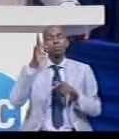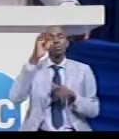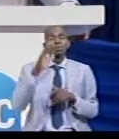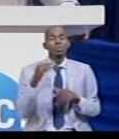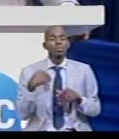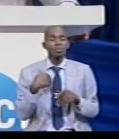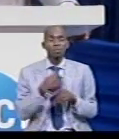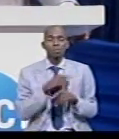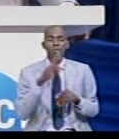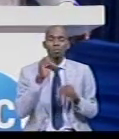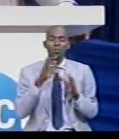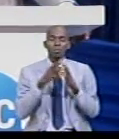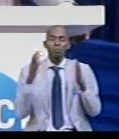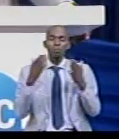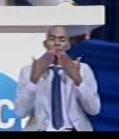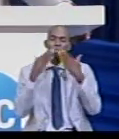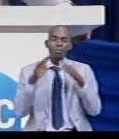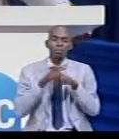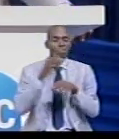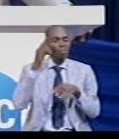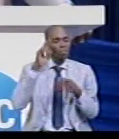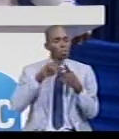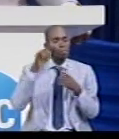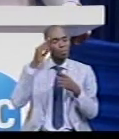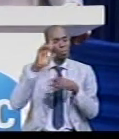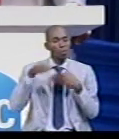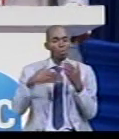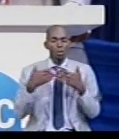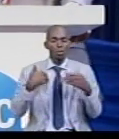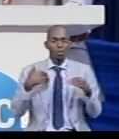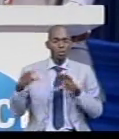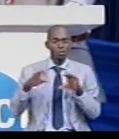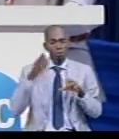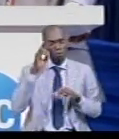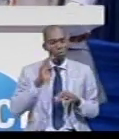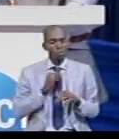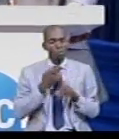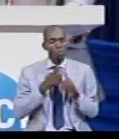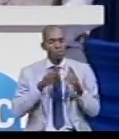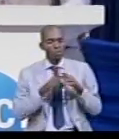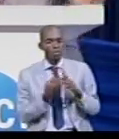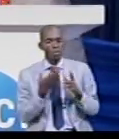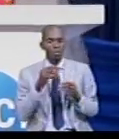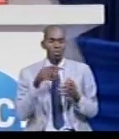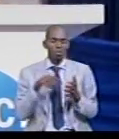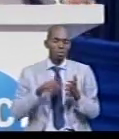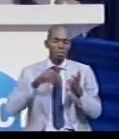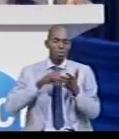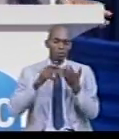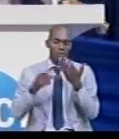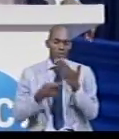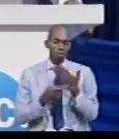very much grateful unto you for what you have done for us, for the start of the program.